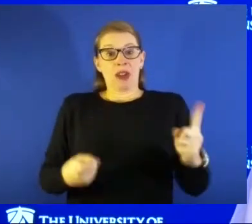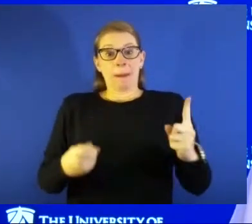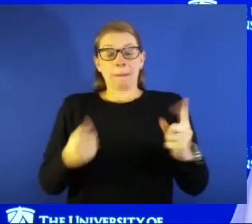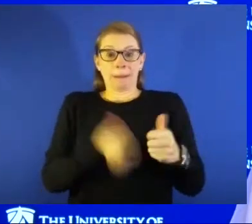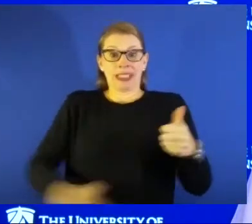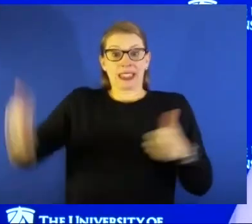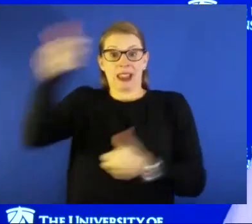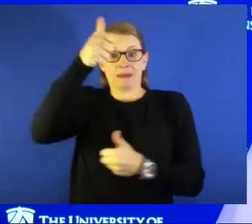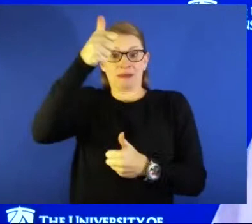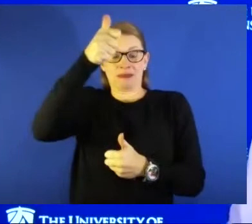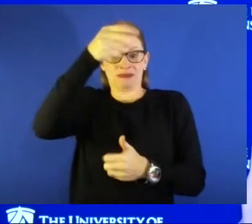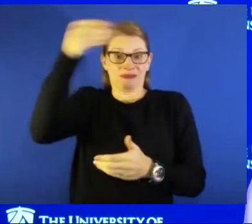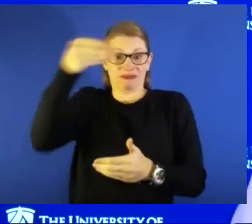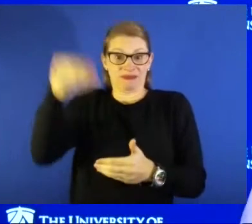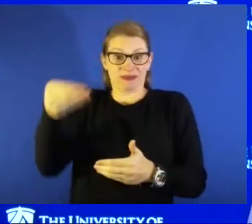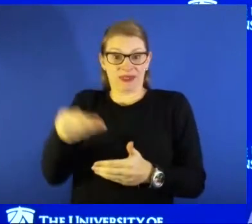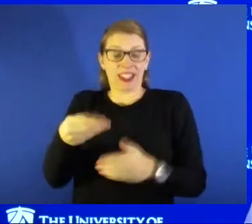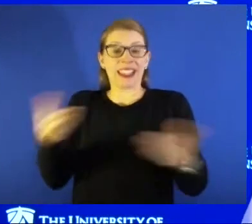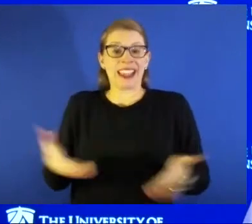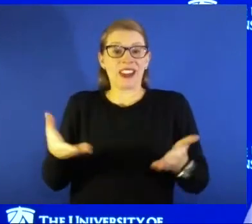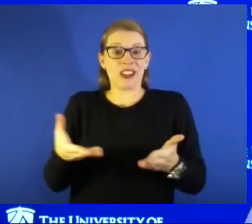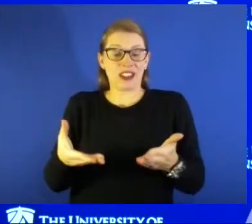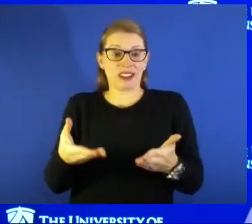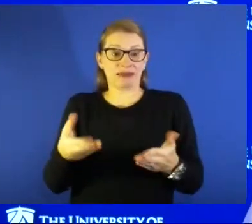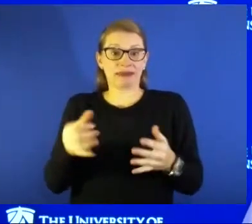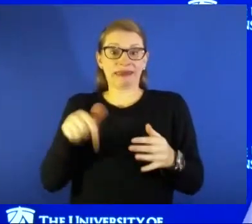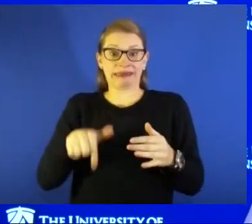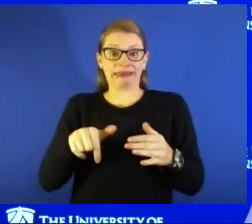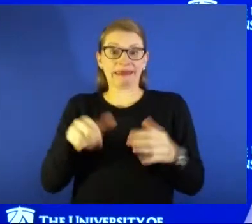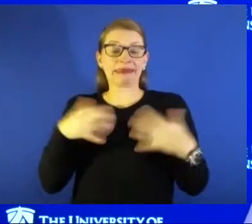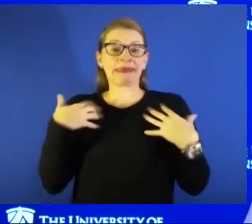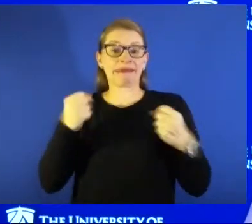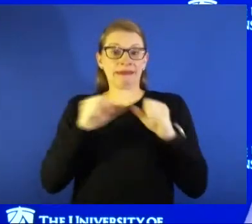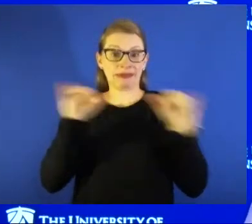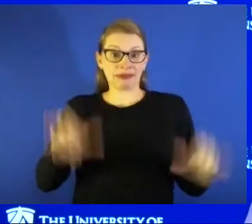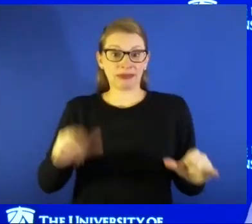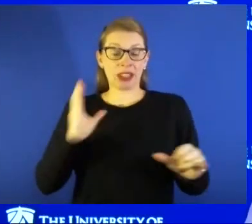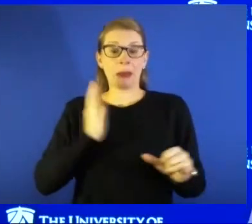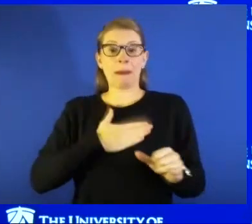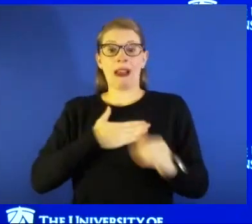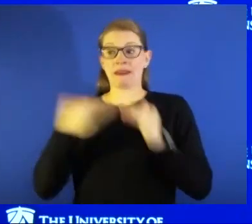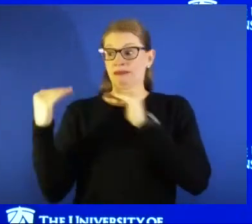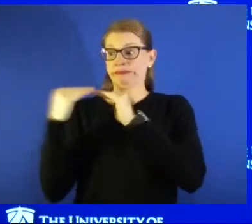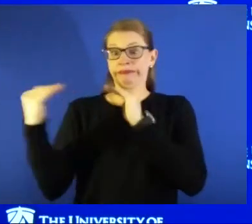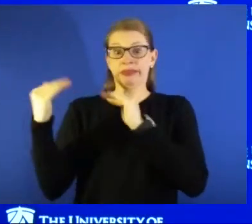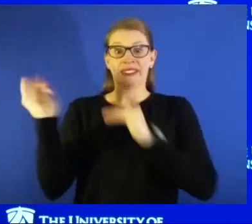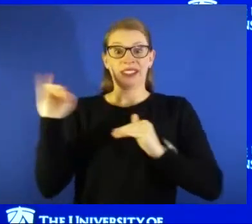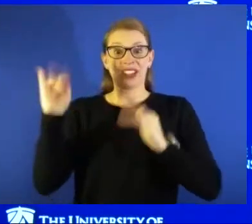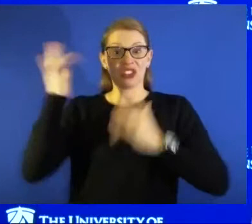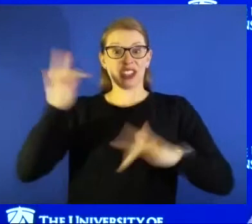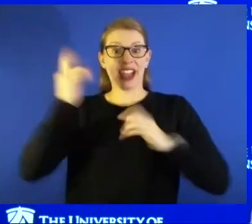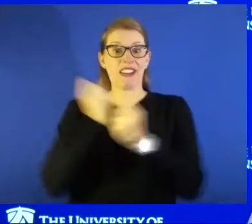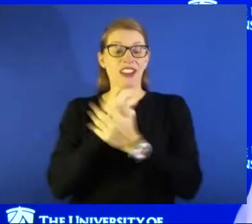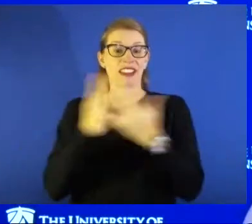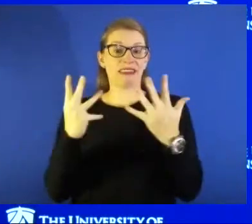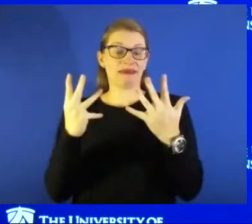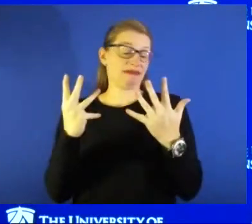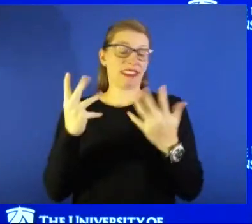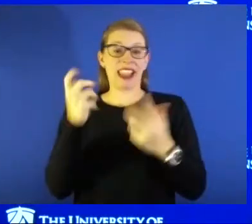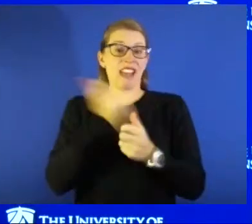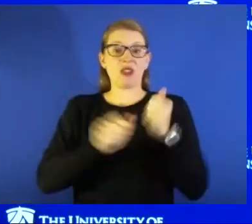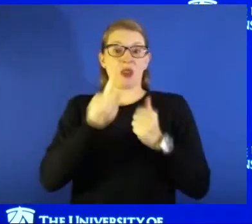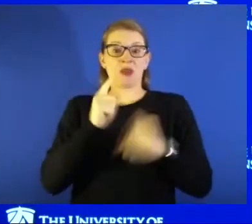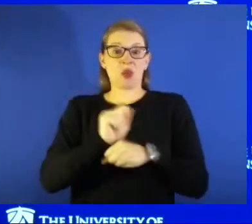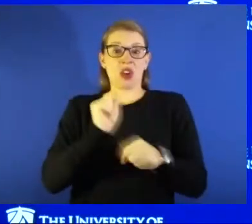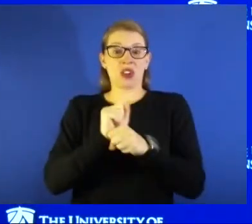system. From my colleagues in infectious disease, I mean, really everybody we've worked with, really since my